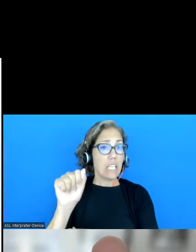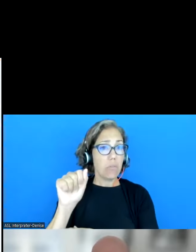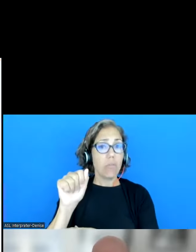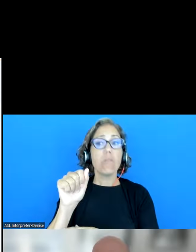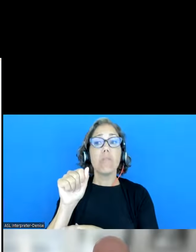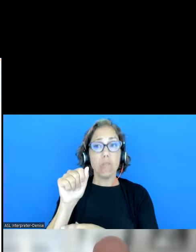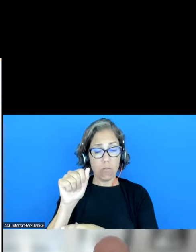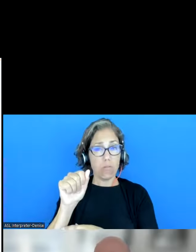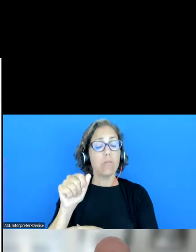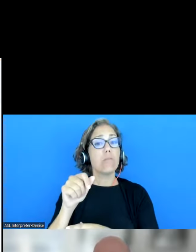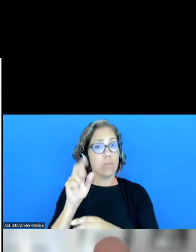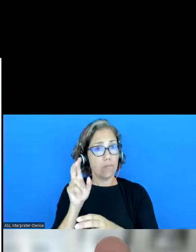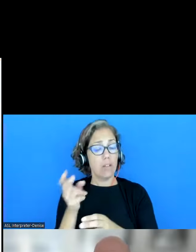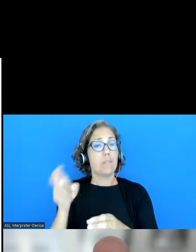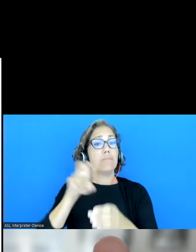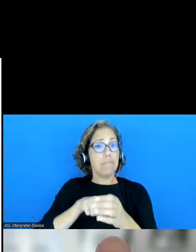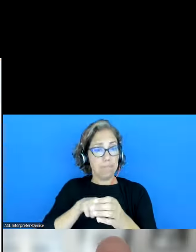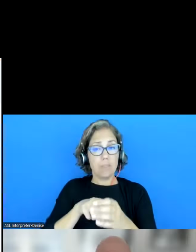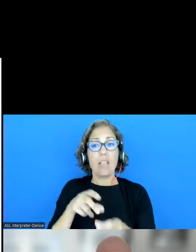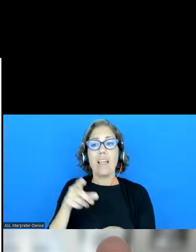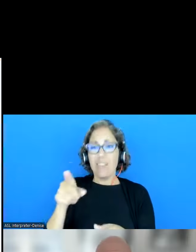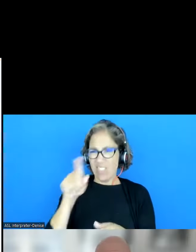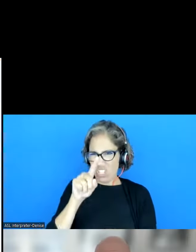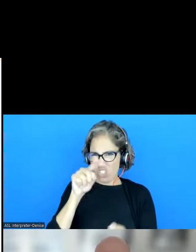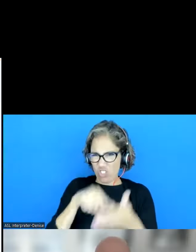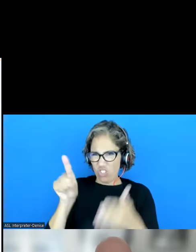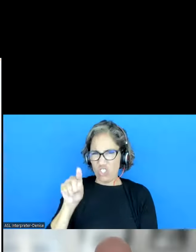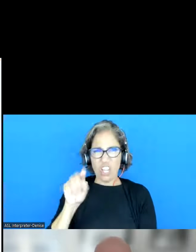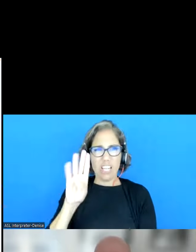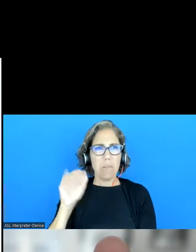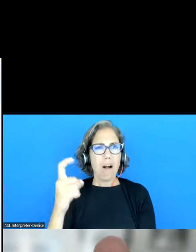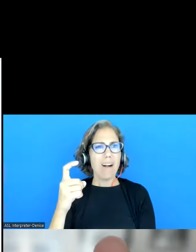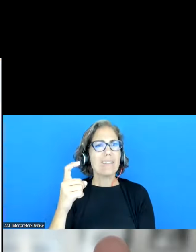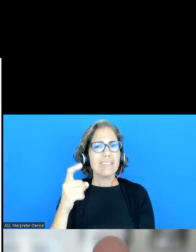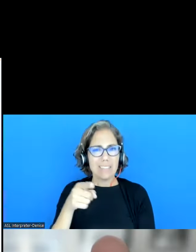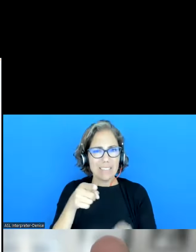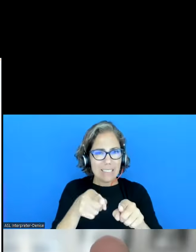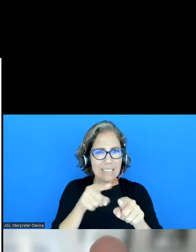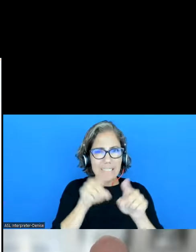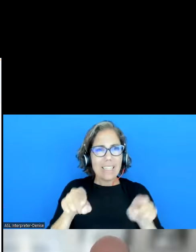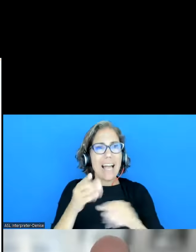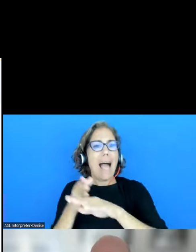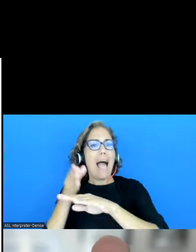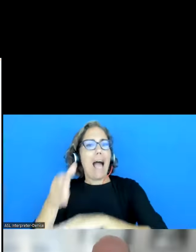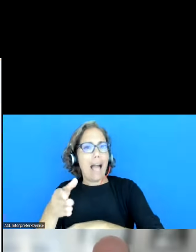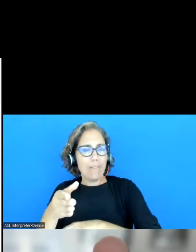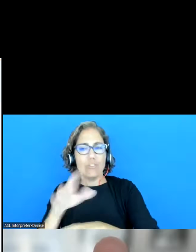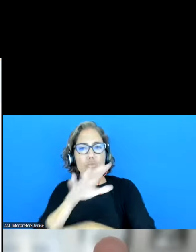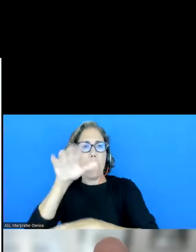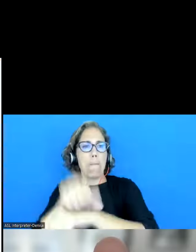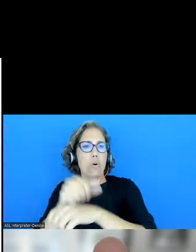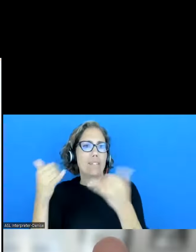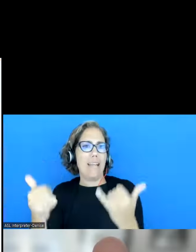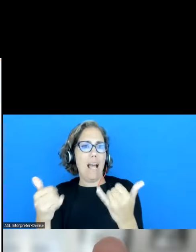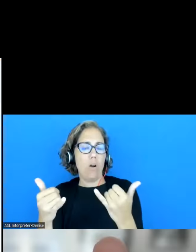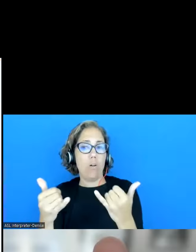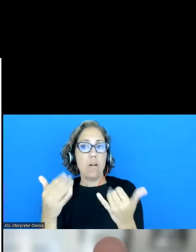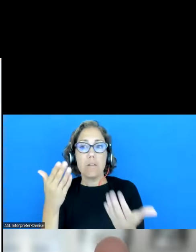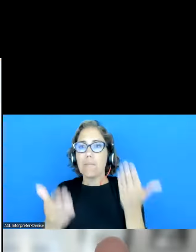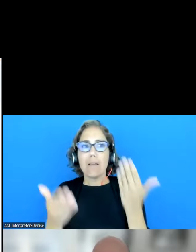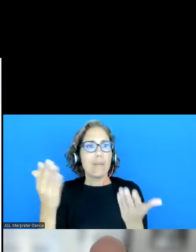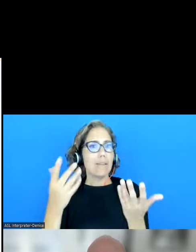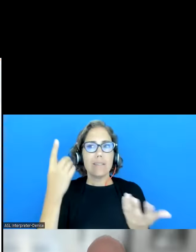need assistance, the checkbox to indicate that actually comes after the book now button. So somebody might miss